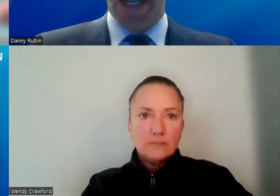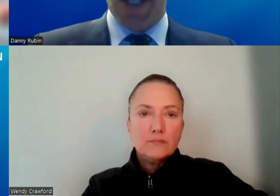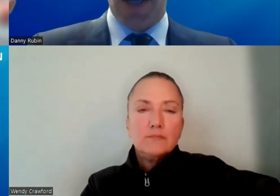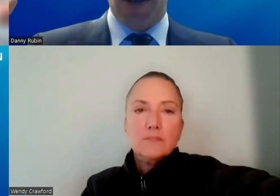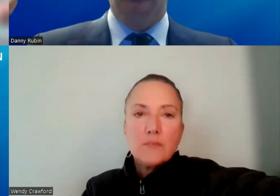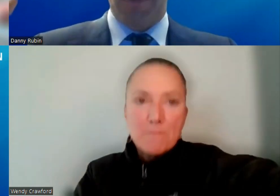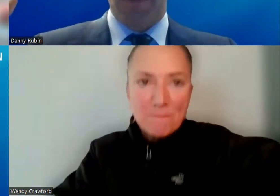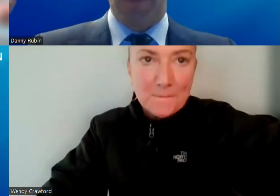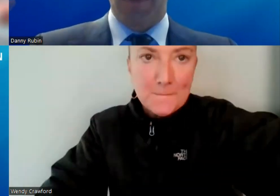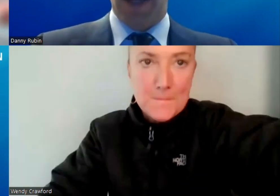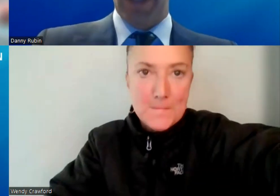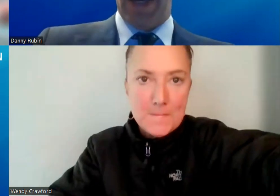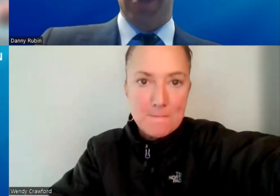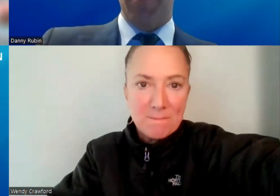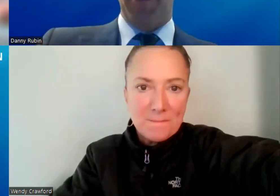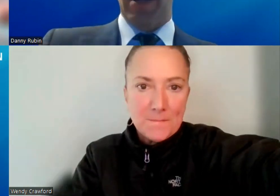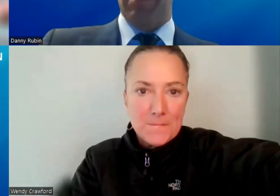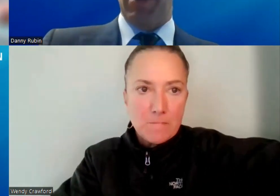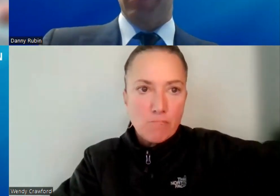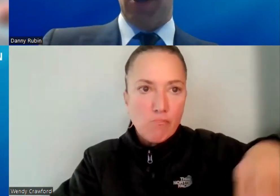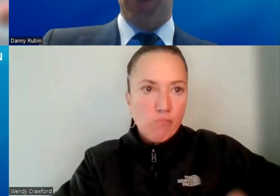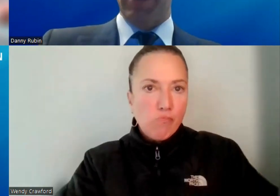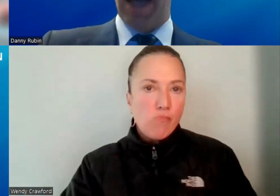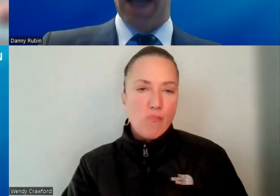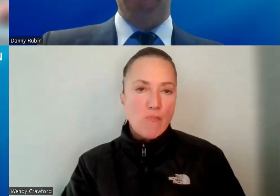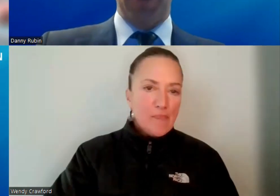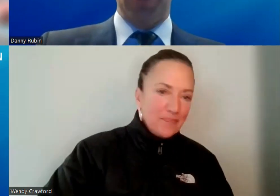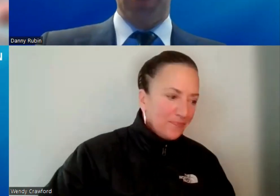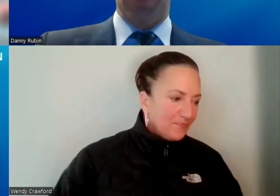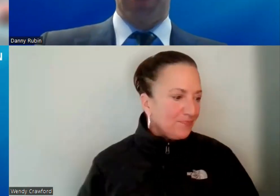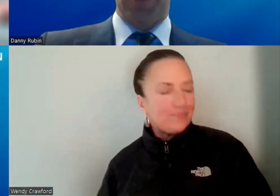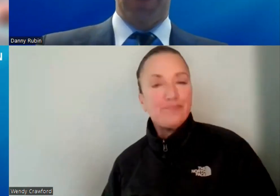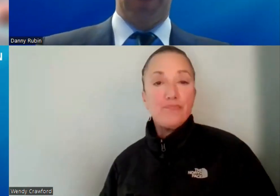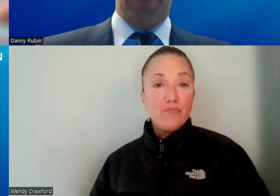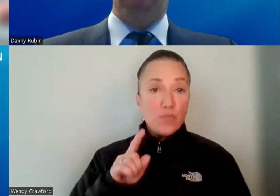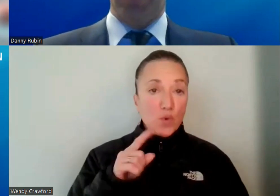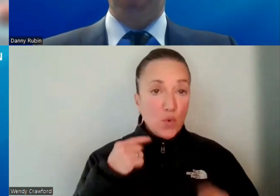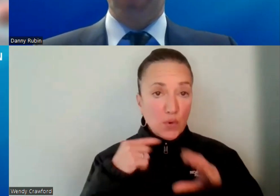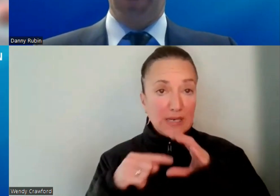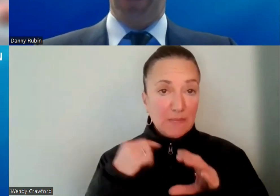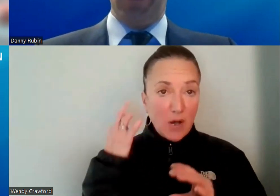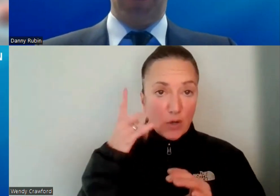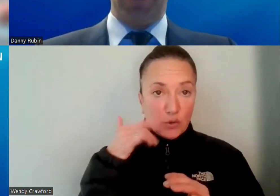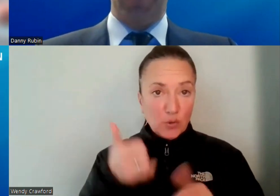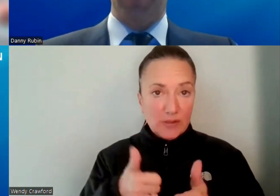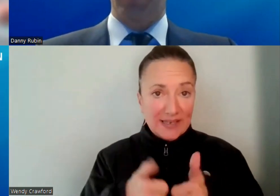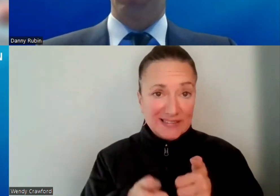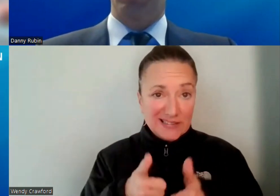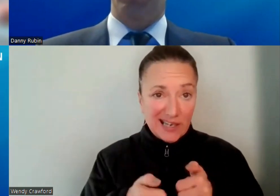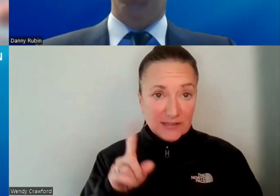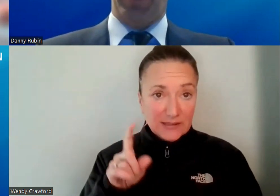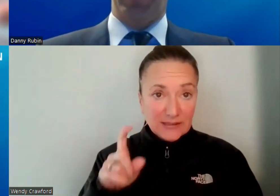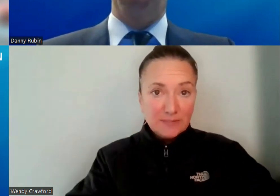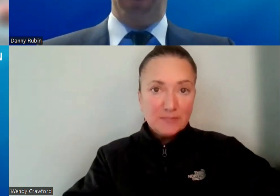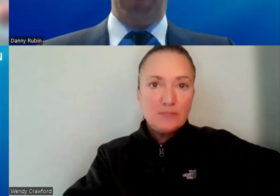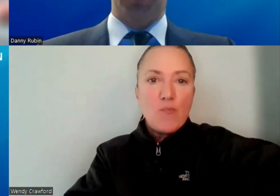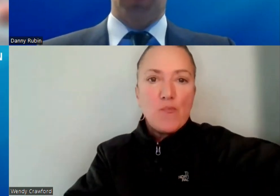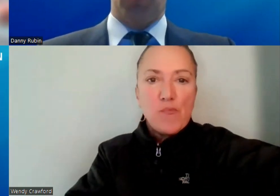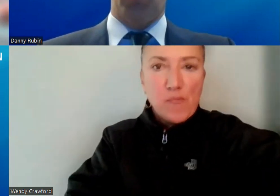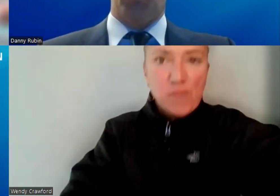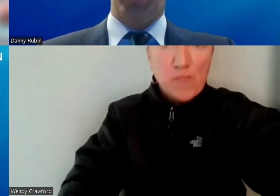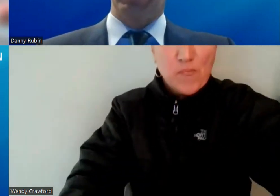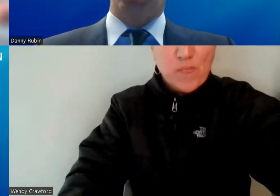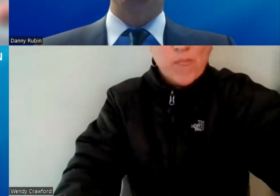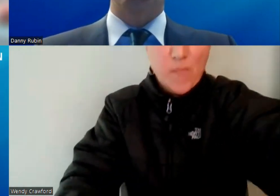like they're texting you? Any hands up for emails that look like text messages? See some hands flying up